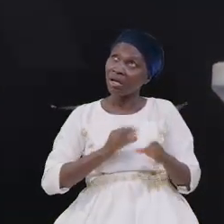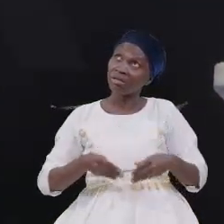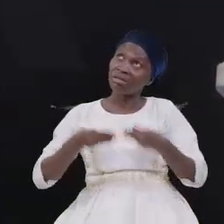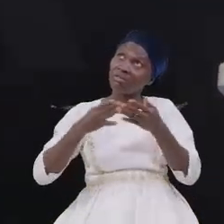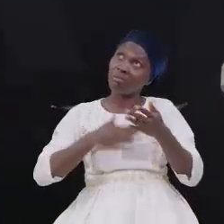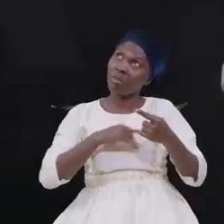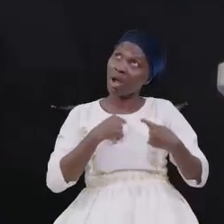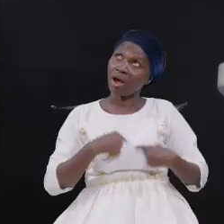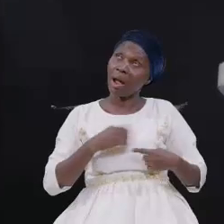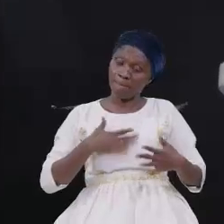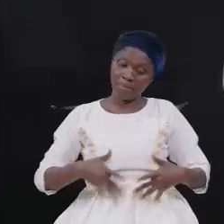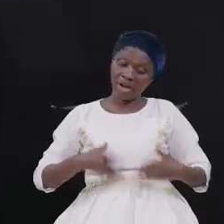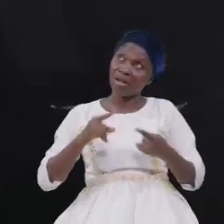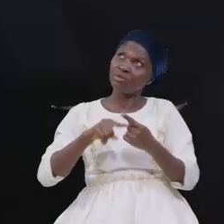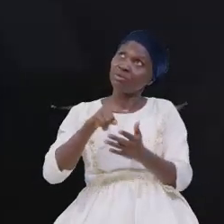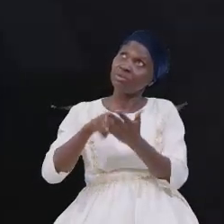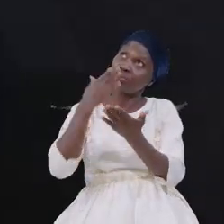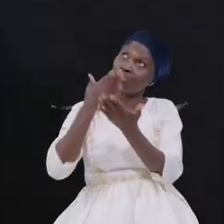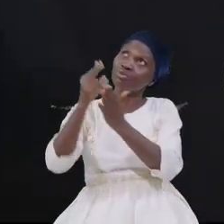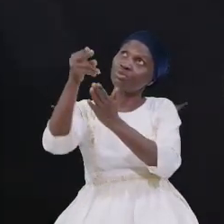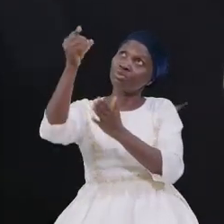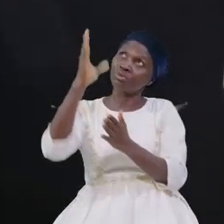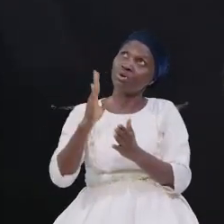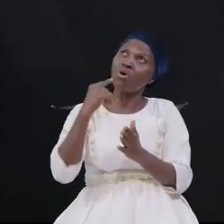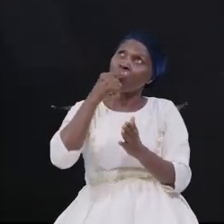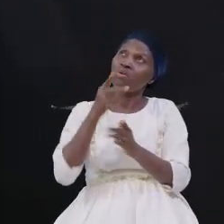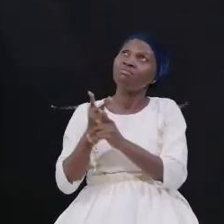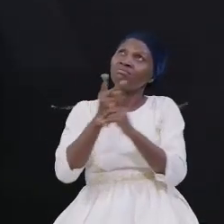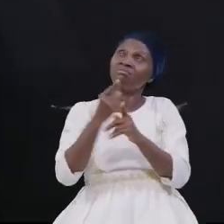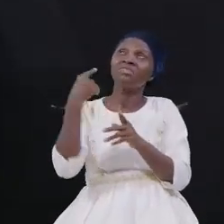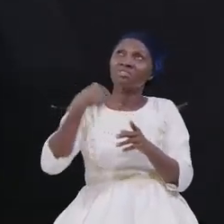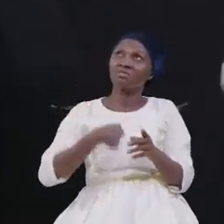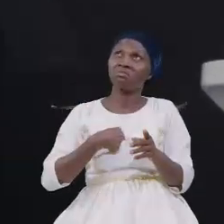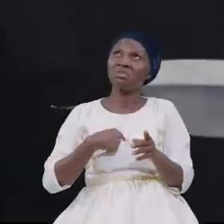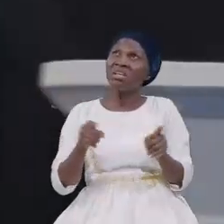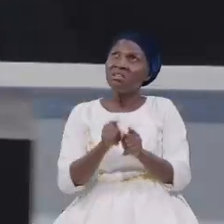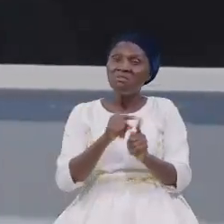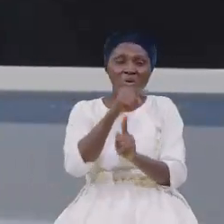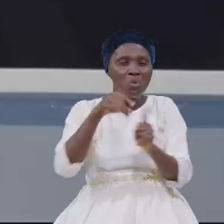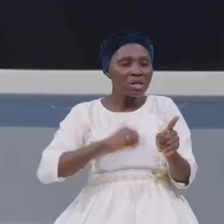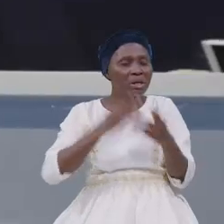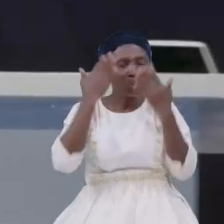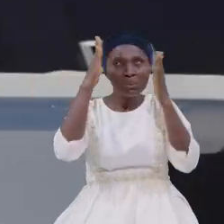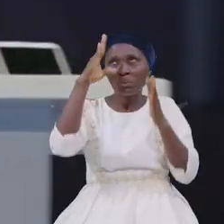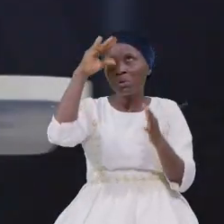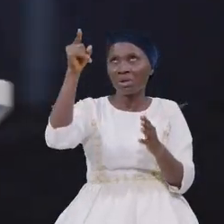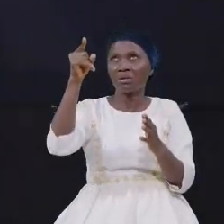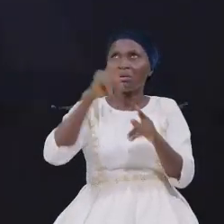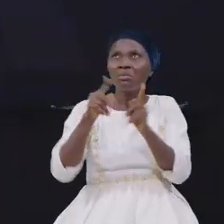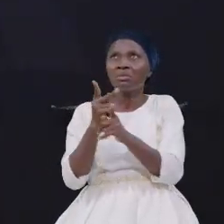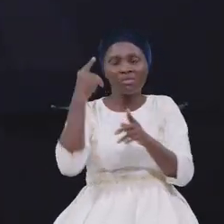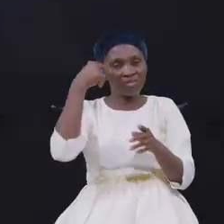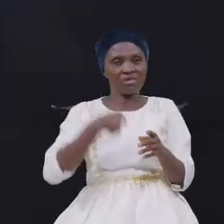God who has been taking care of me even when I did not know him. And eventually he calls, and I say,